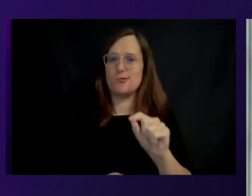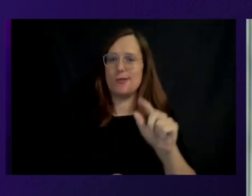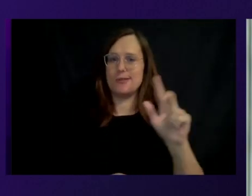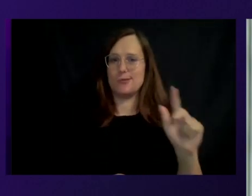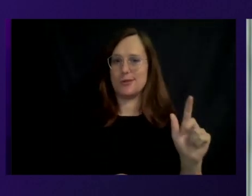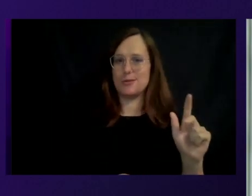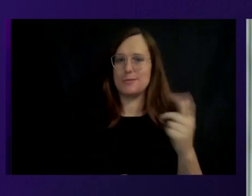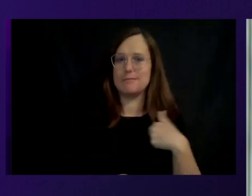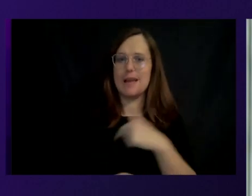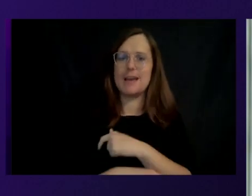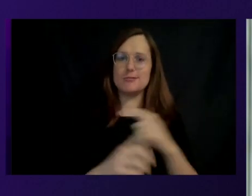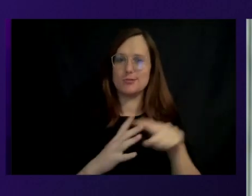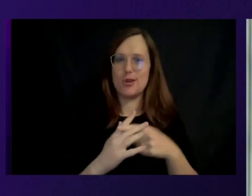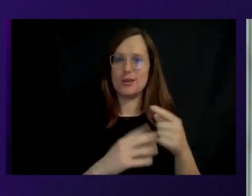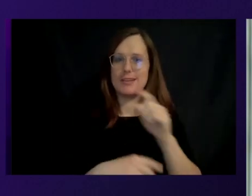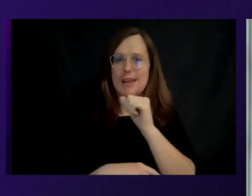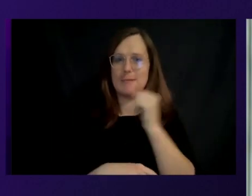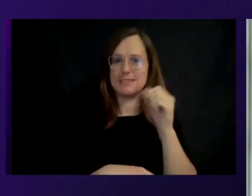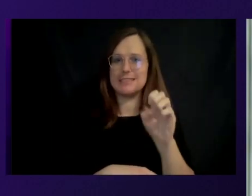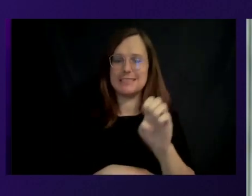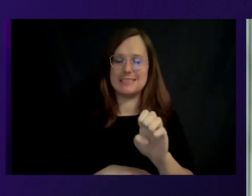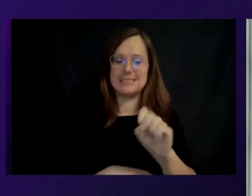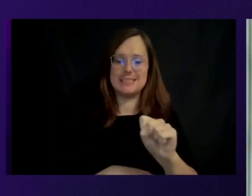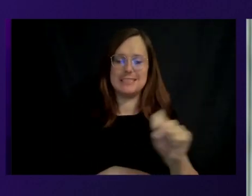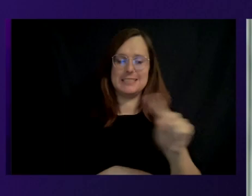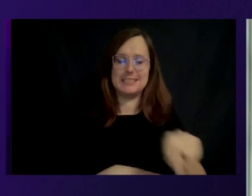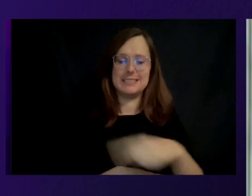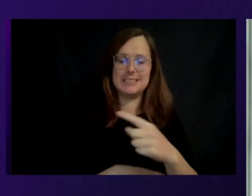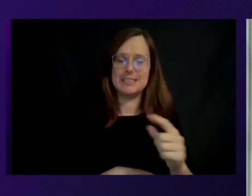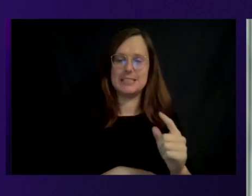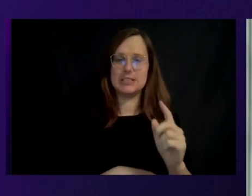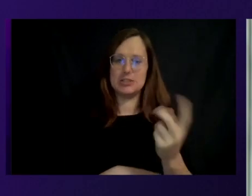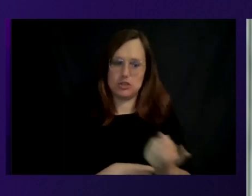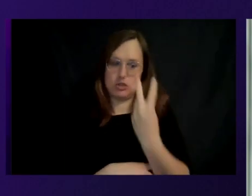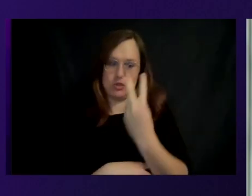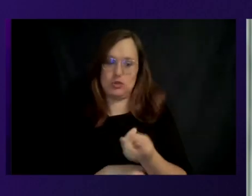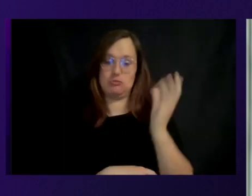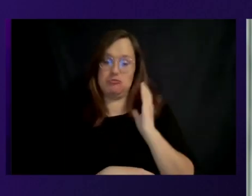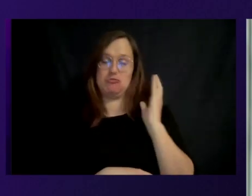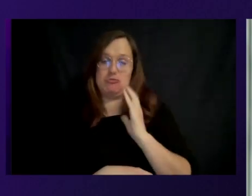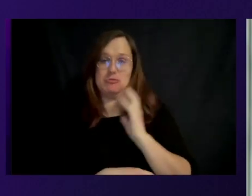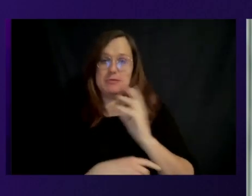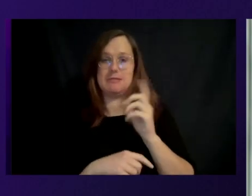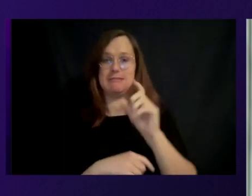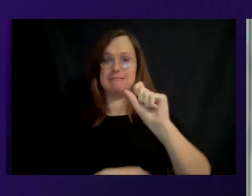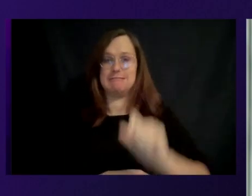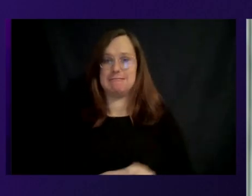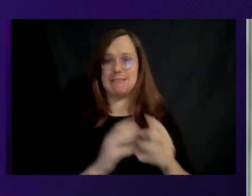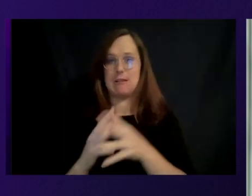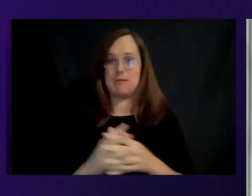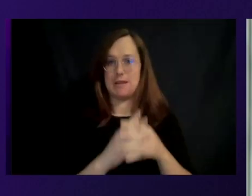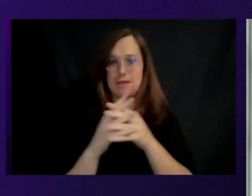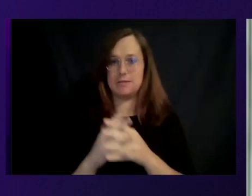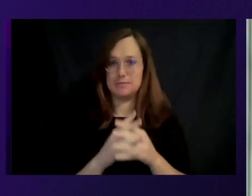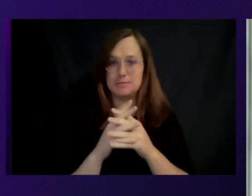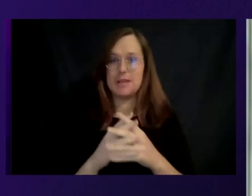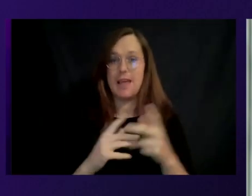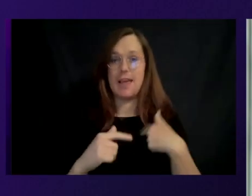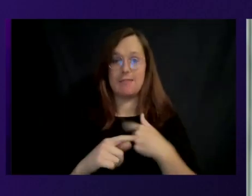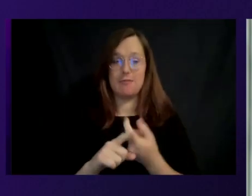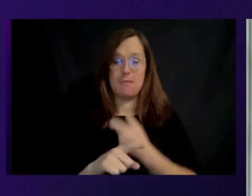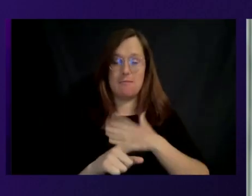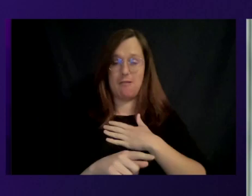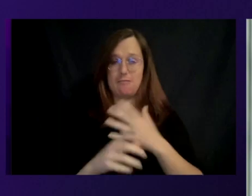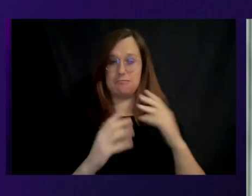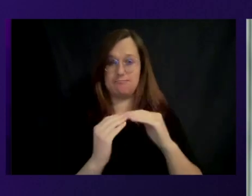Amazon EC2 more than 15 years ago in Cape Town, South Africa, and currently lead a team of Amazonians who work on behalf of customers to deliver products to